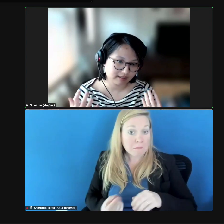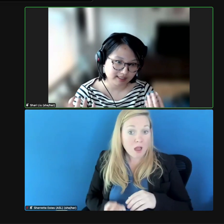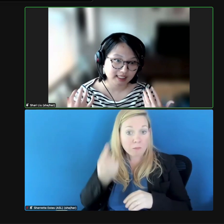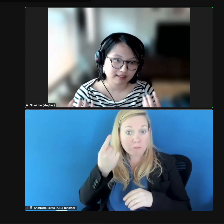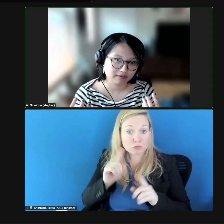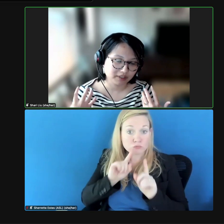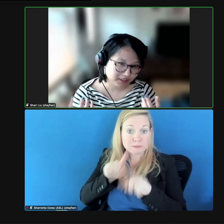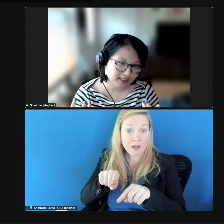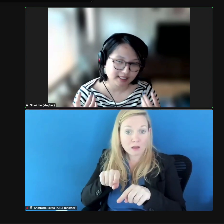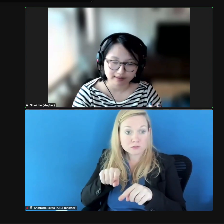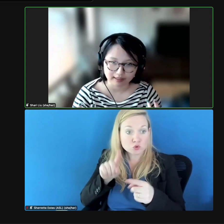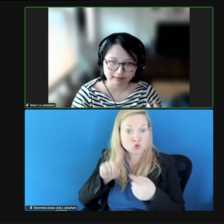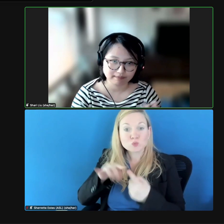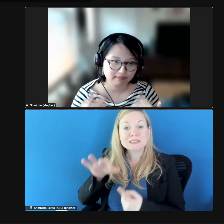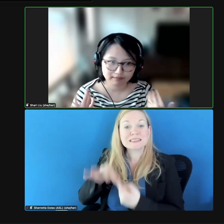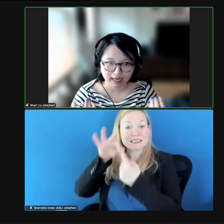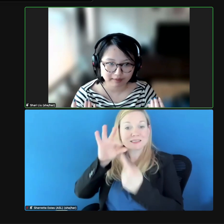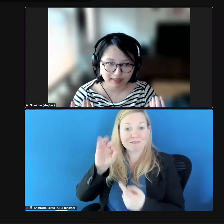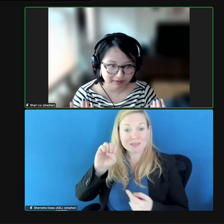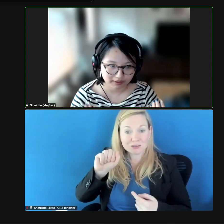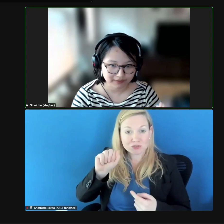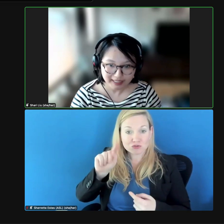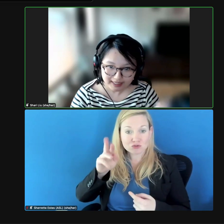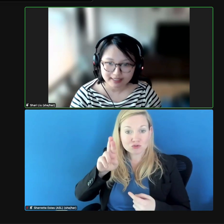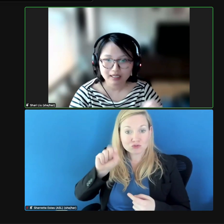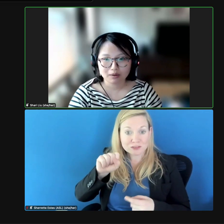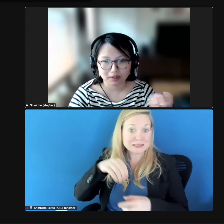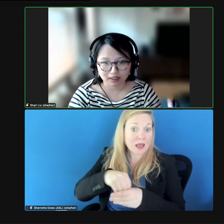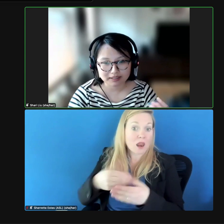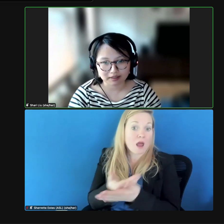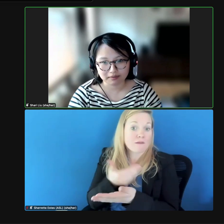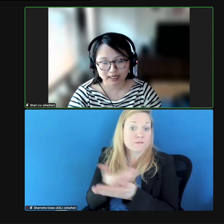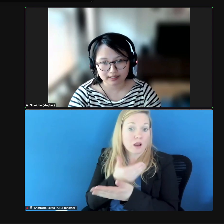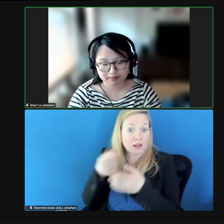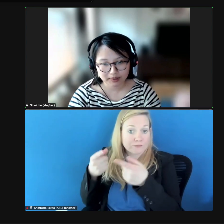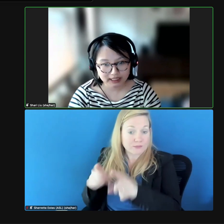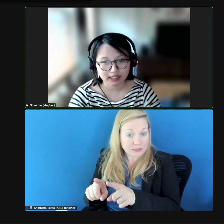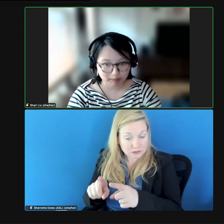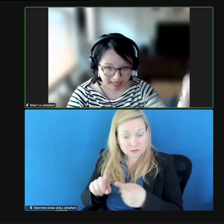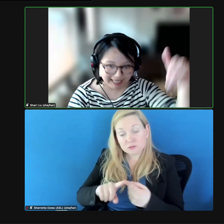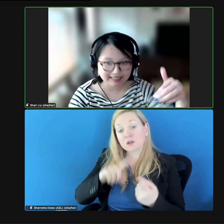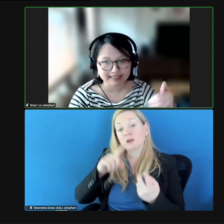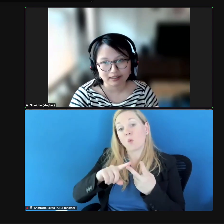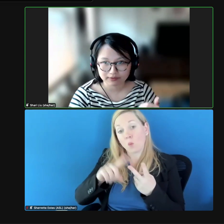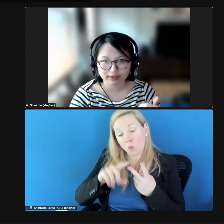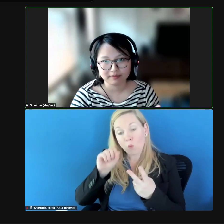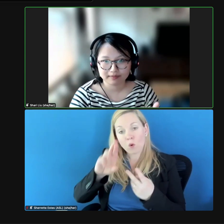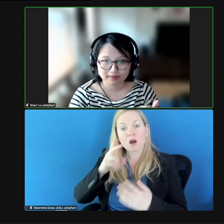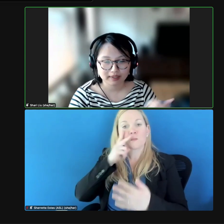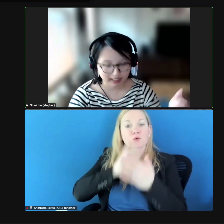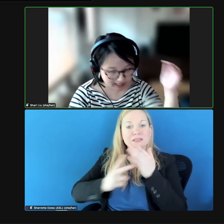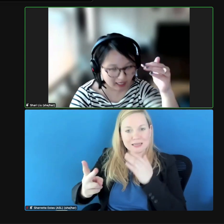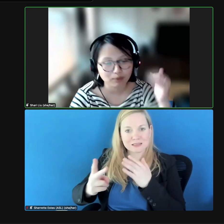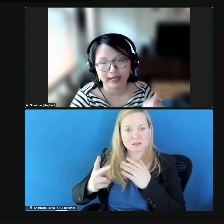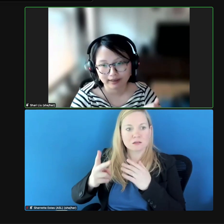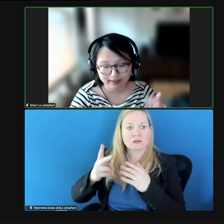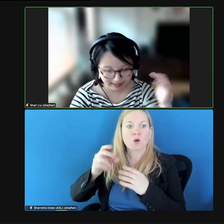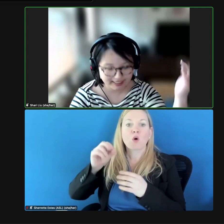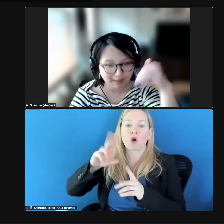to distinctive features that are in novel events, or also prediction error passed down from in